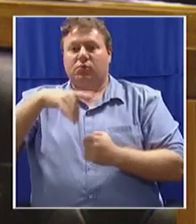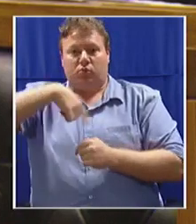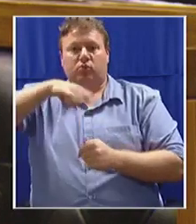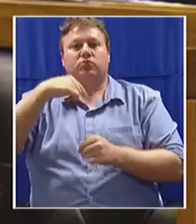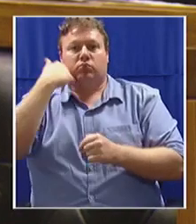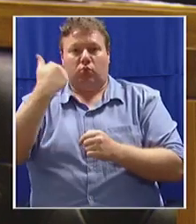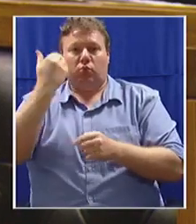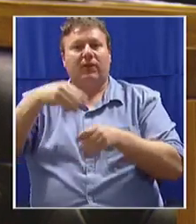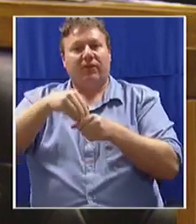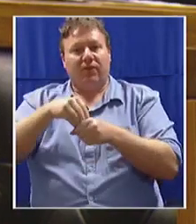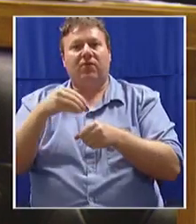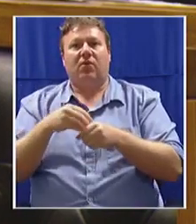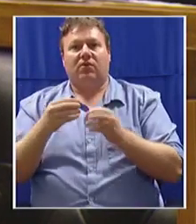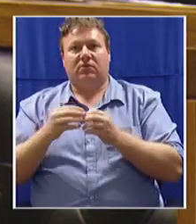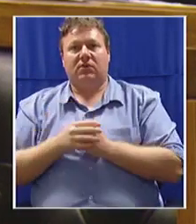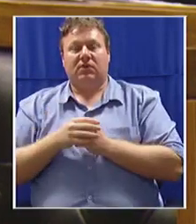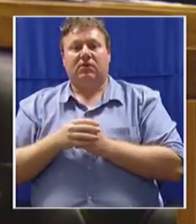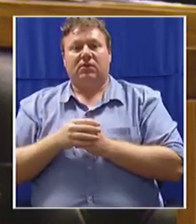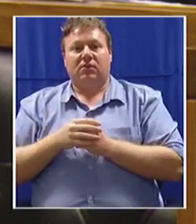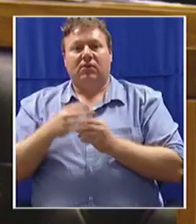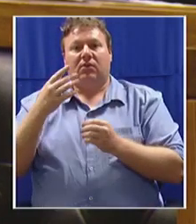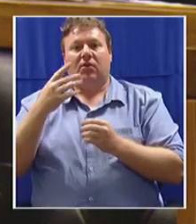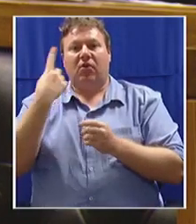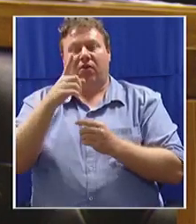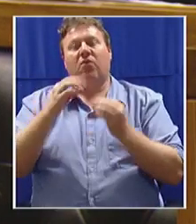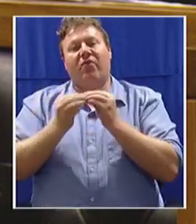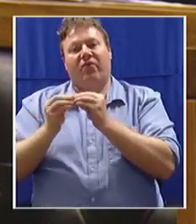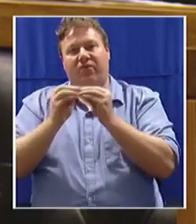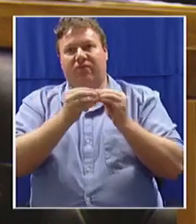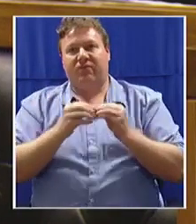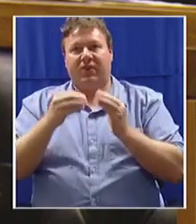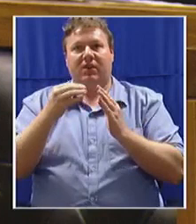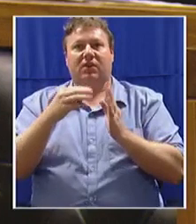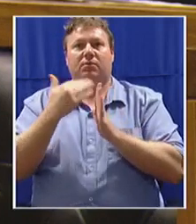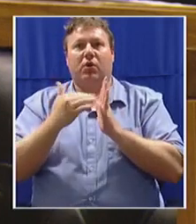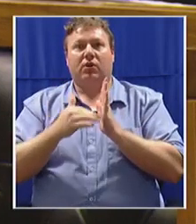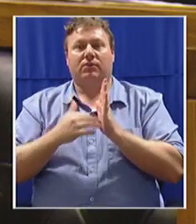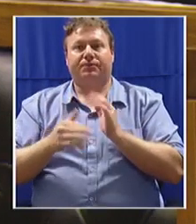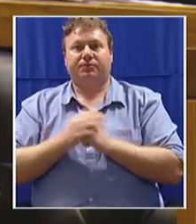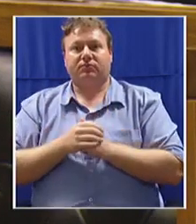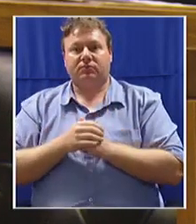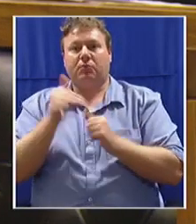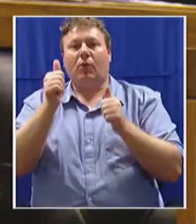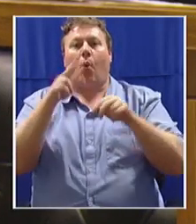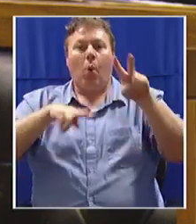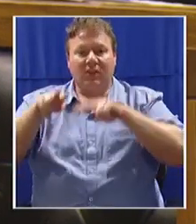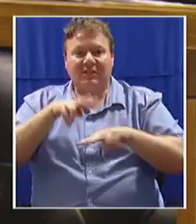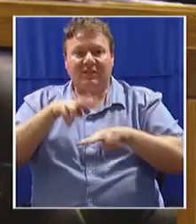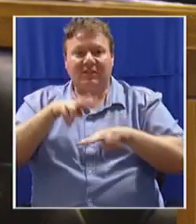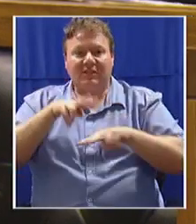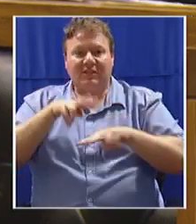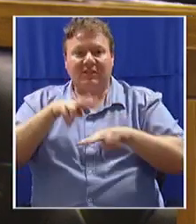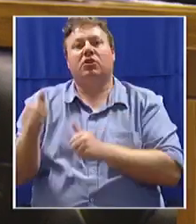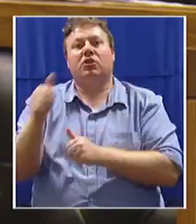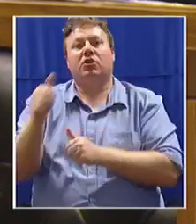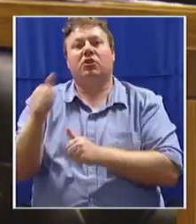intervention program. First of all, the Auditor General has raised a number of issues about